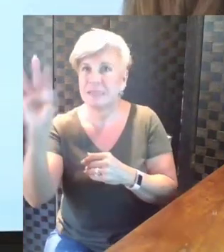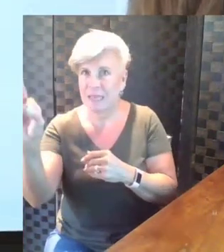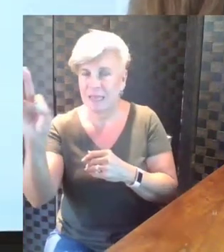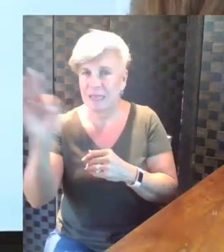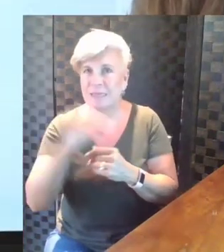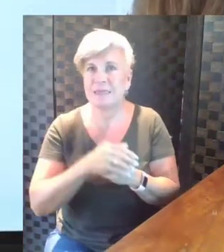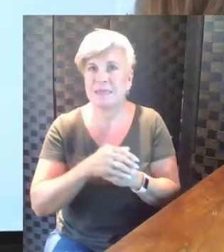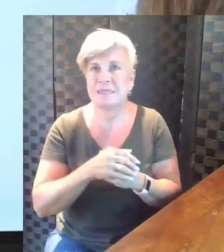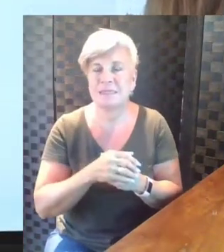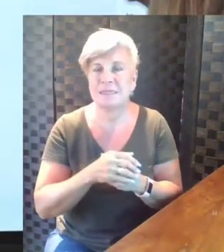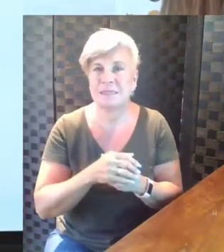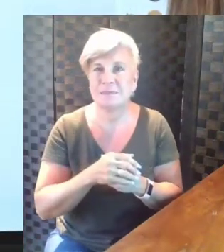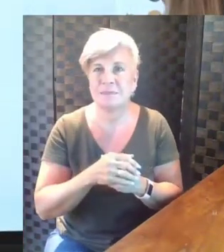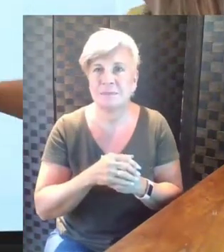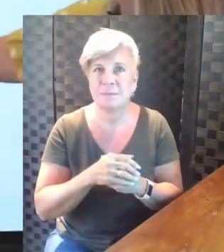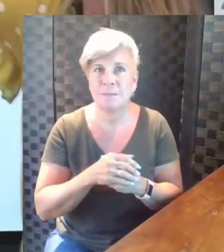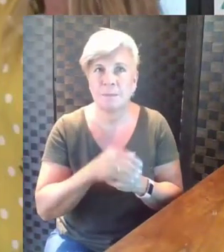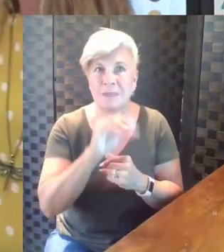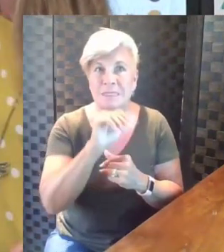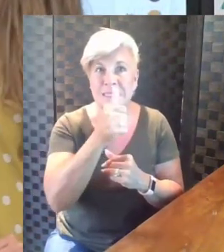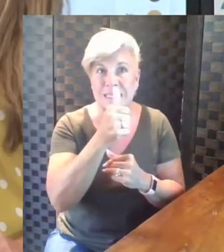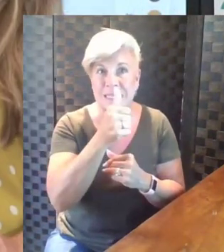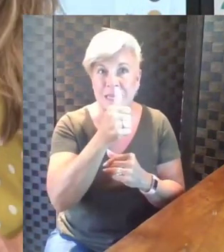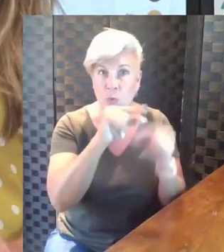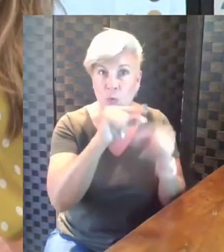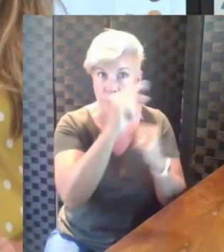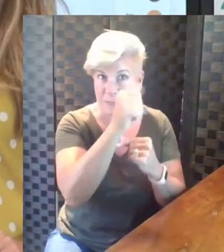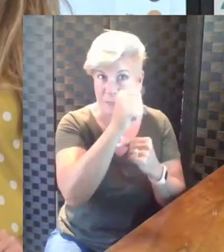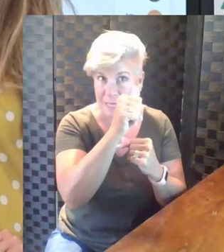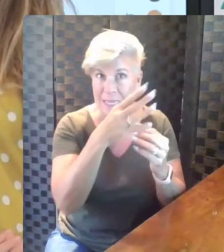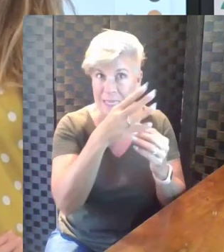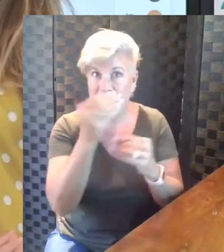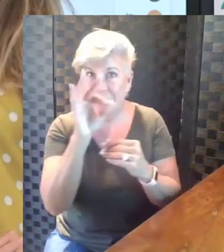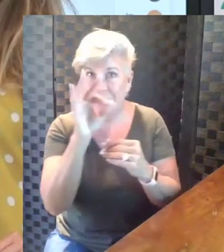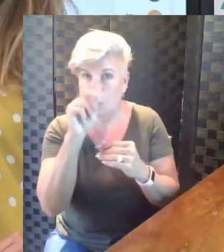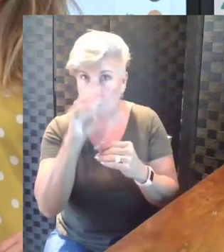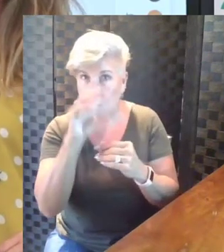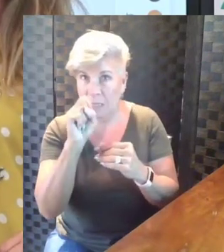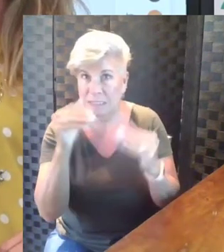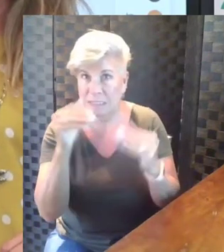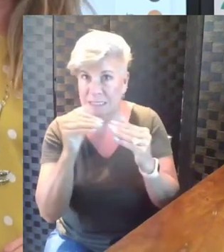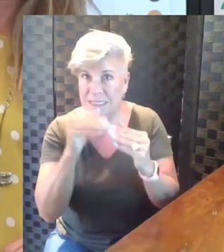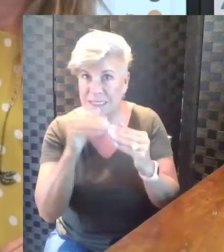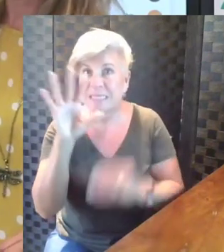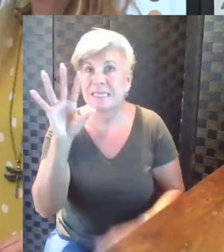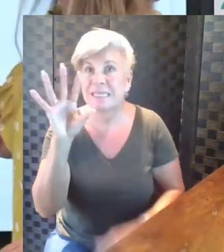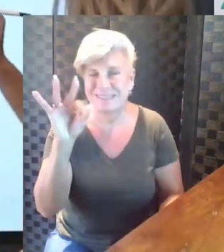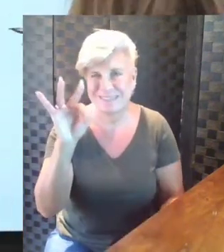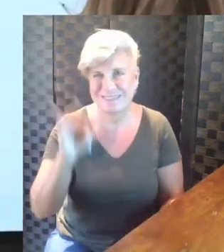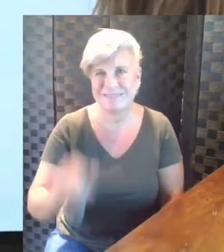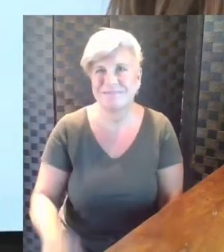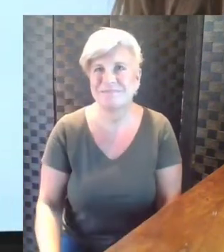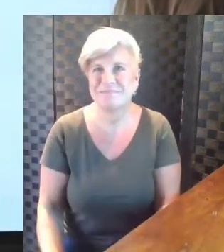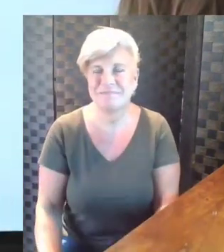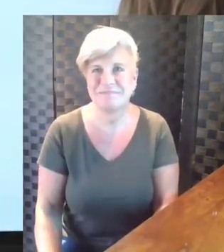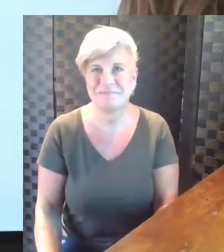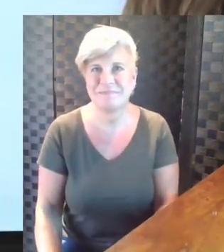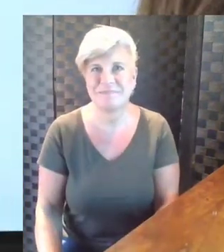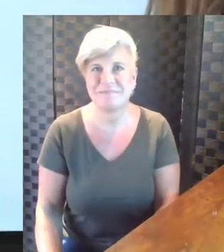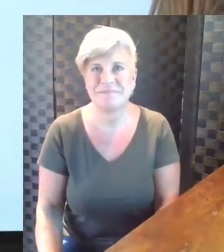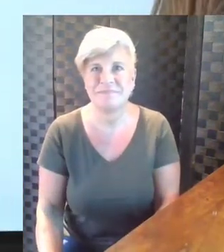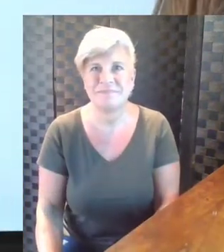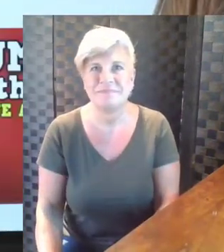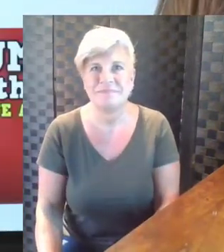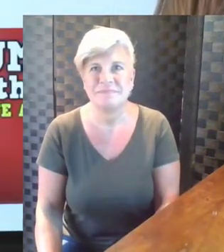And a 9 here. So a group of 10 and 9 ones makes 19.